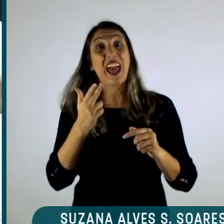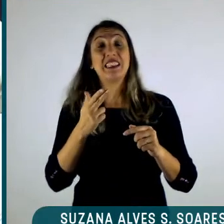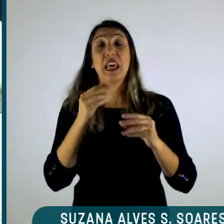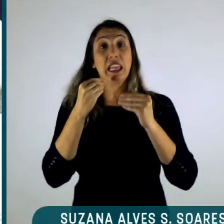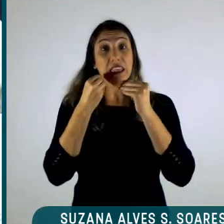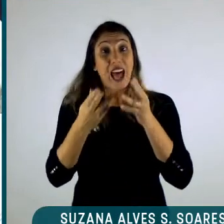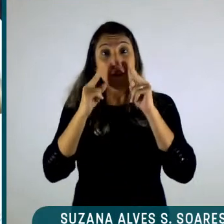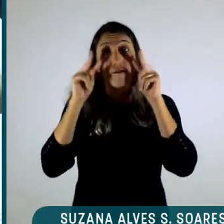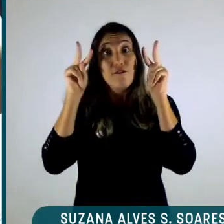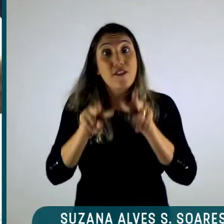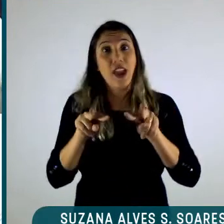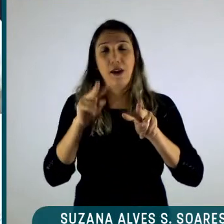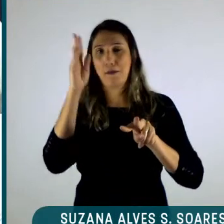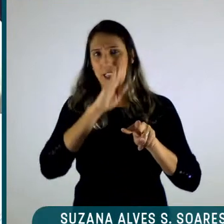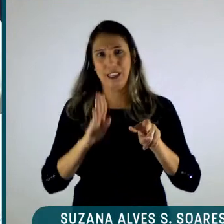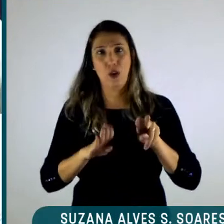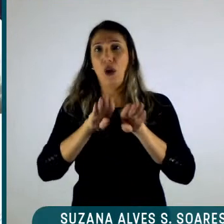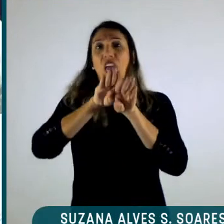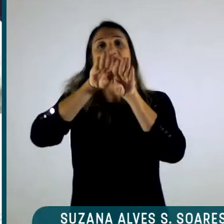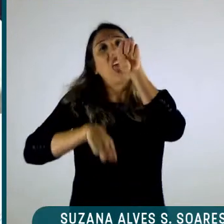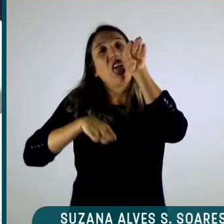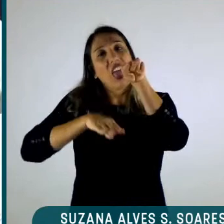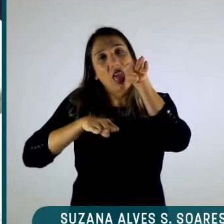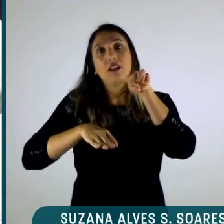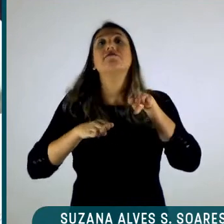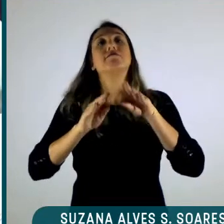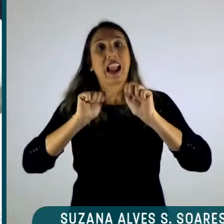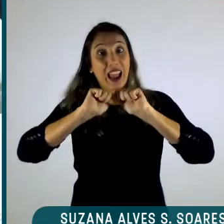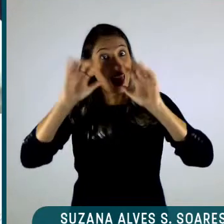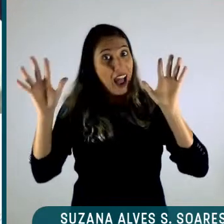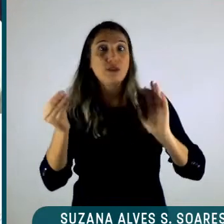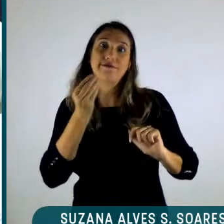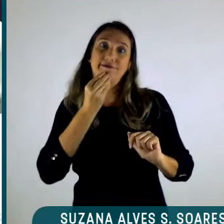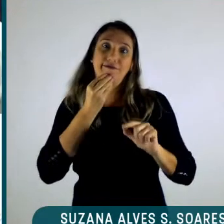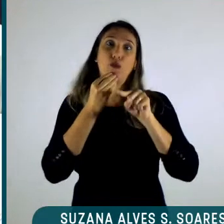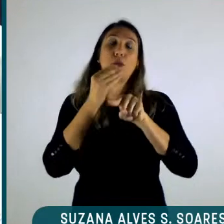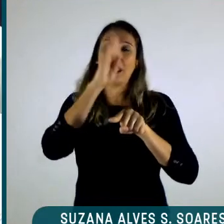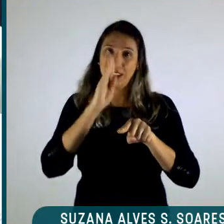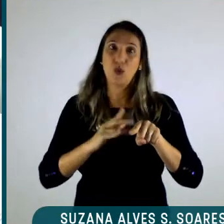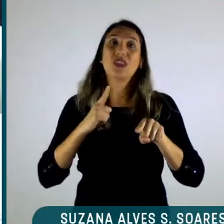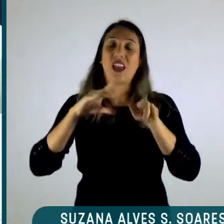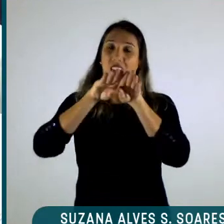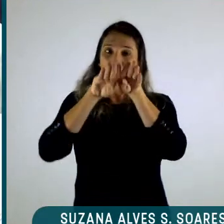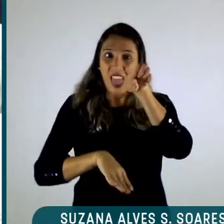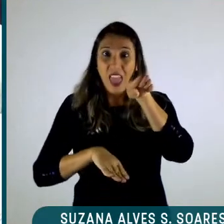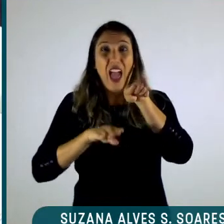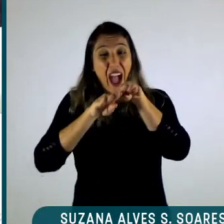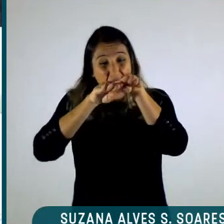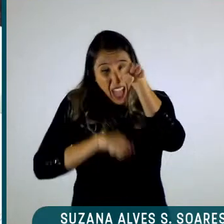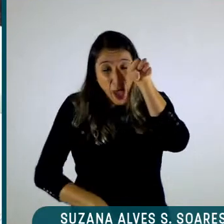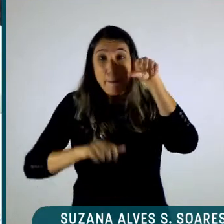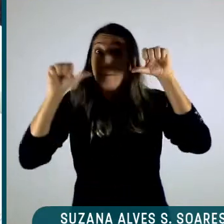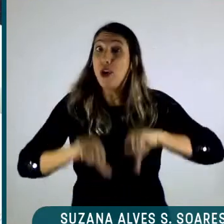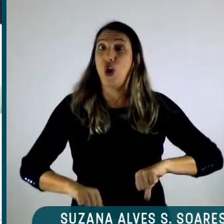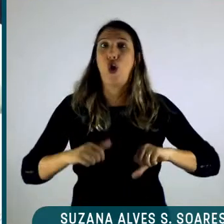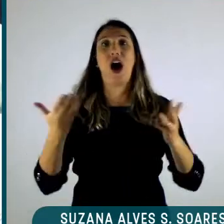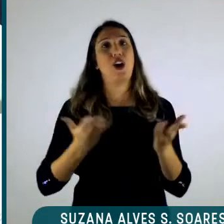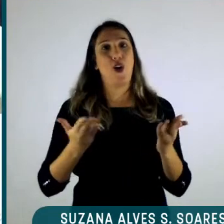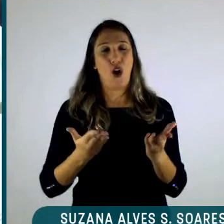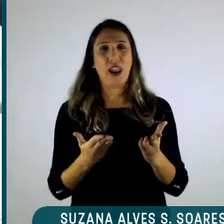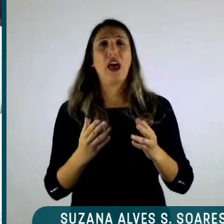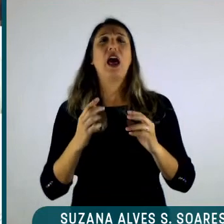bring magnifying lens in Brazil. The inequalities are so clear, and this is very important. The inequalities